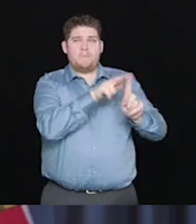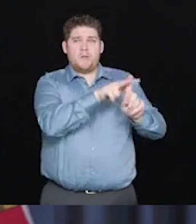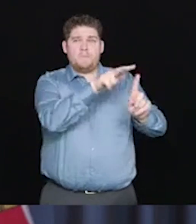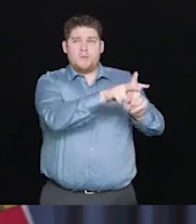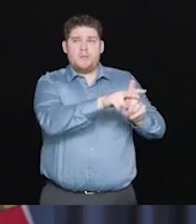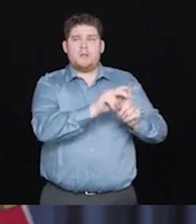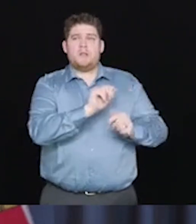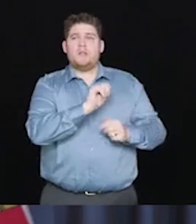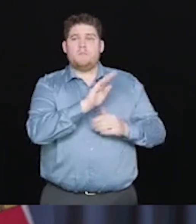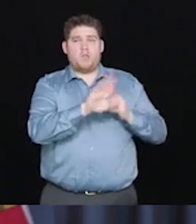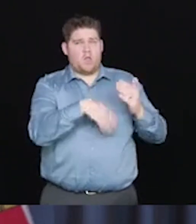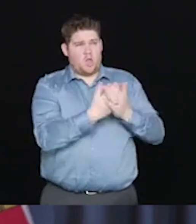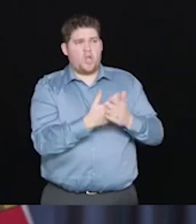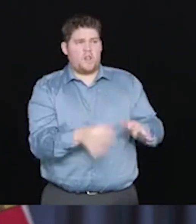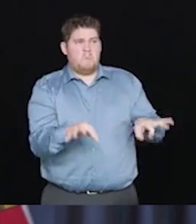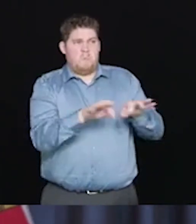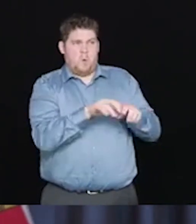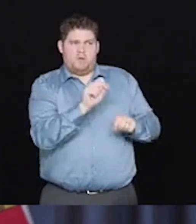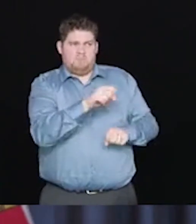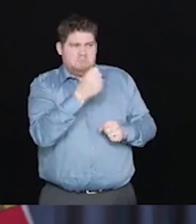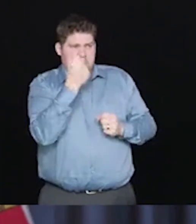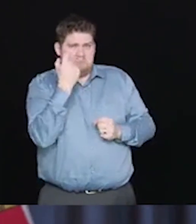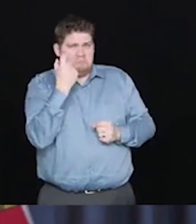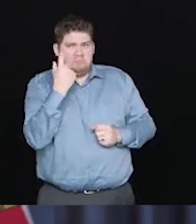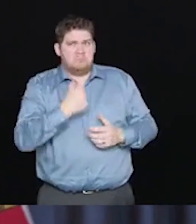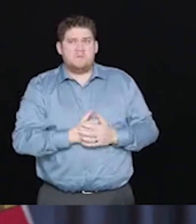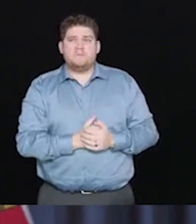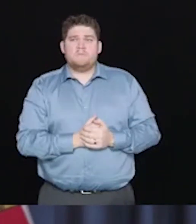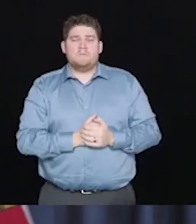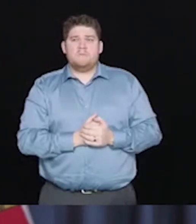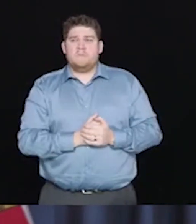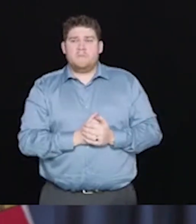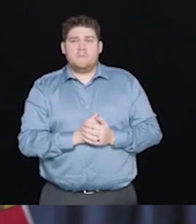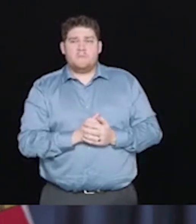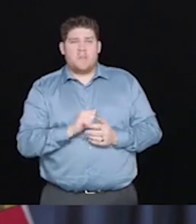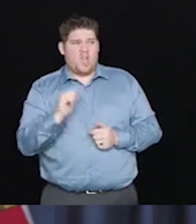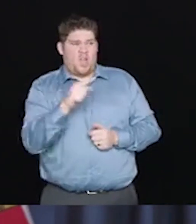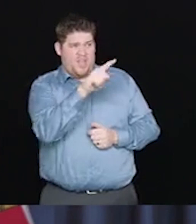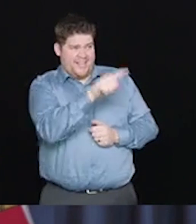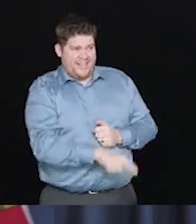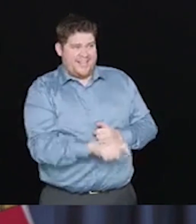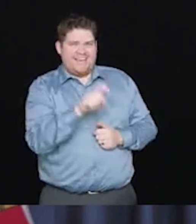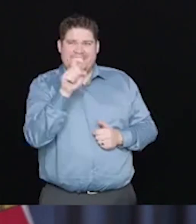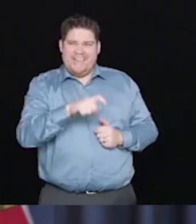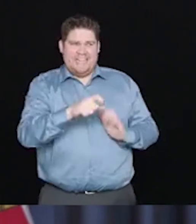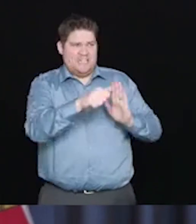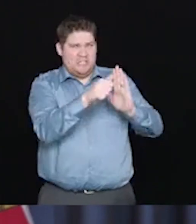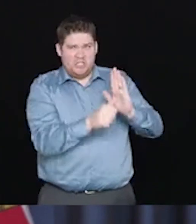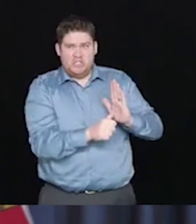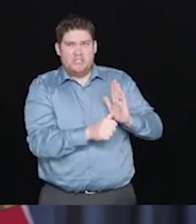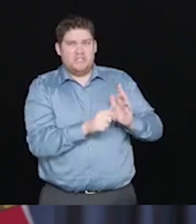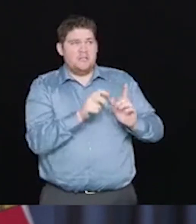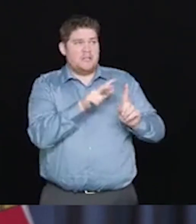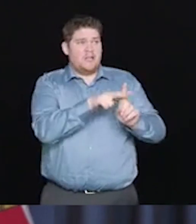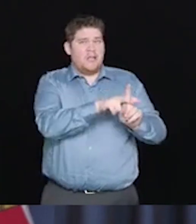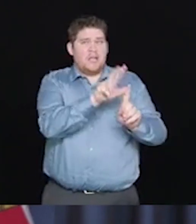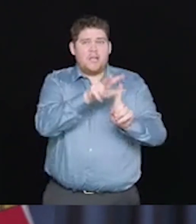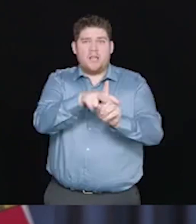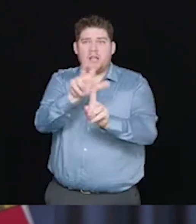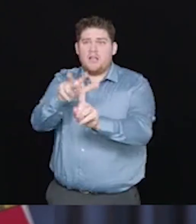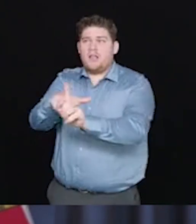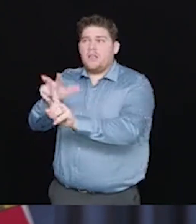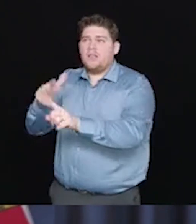them to ensure that we have the appropriate space in acute care hospitals and ICUs, in critical care units,